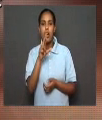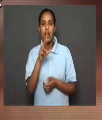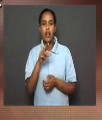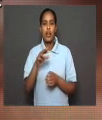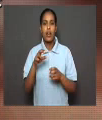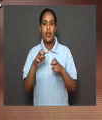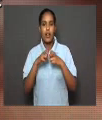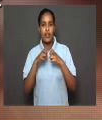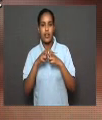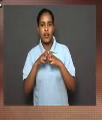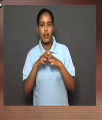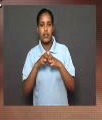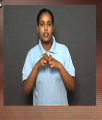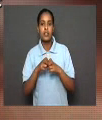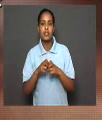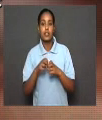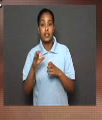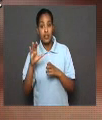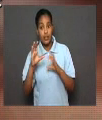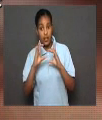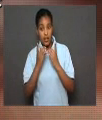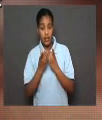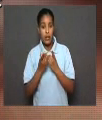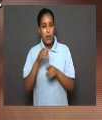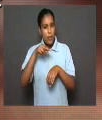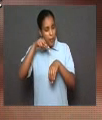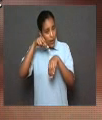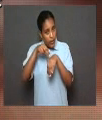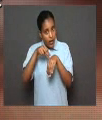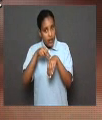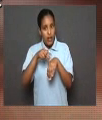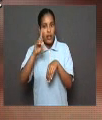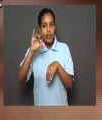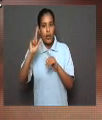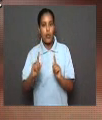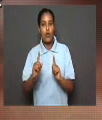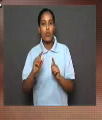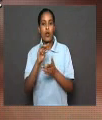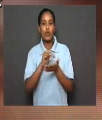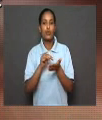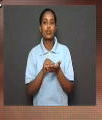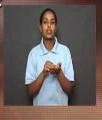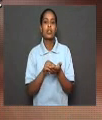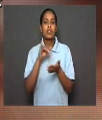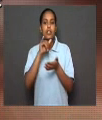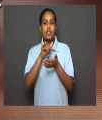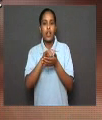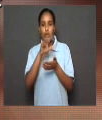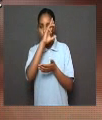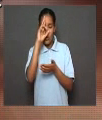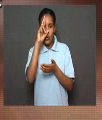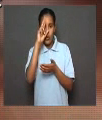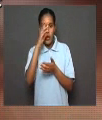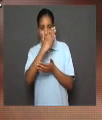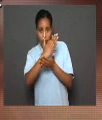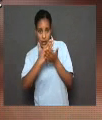are electrostatic interactions of permanent dipoles in molecules that cause